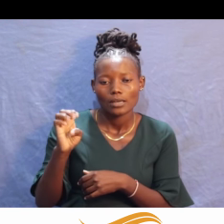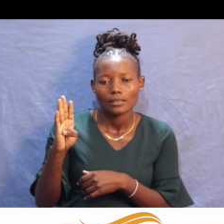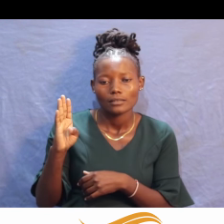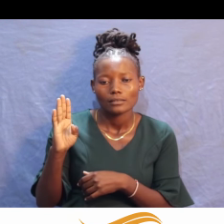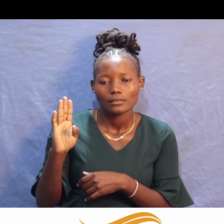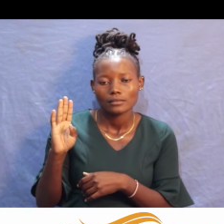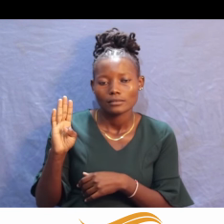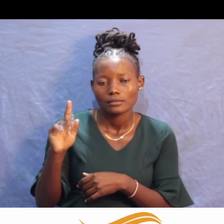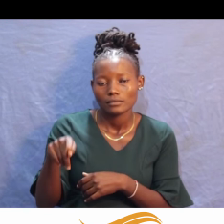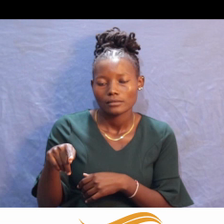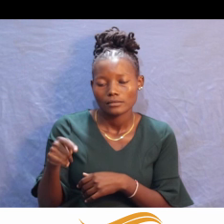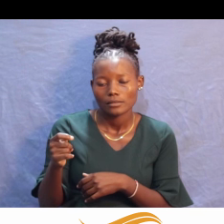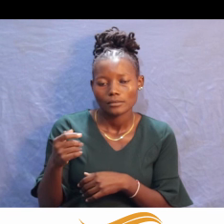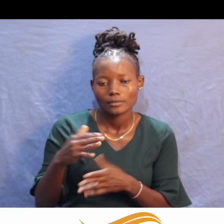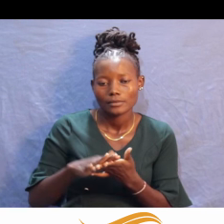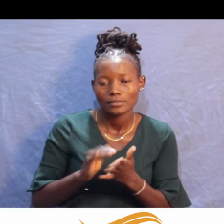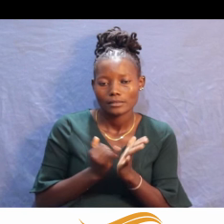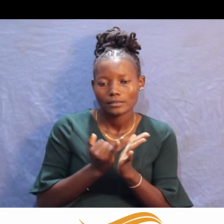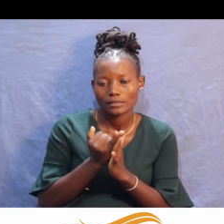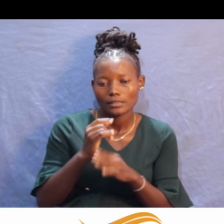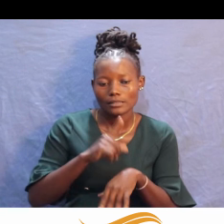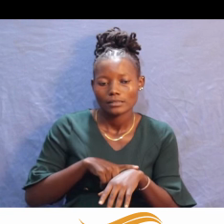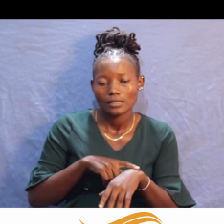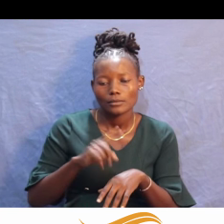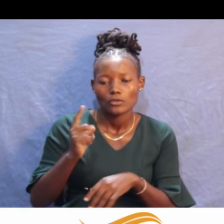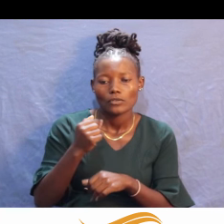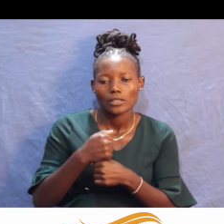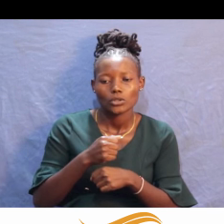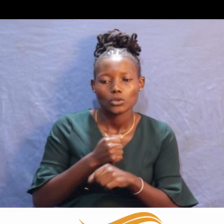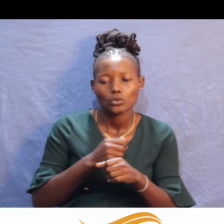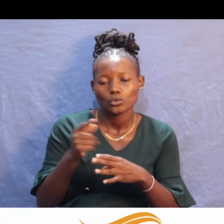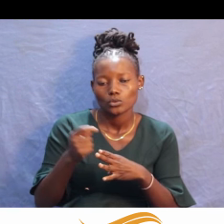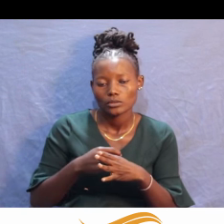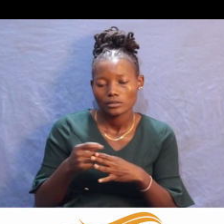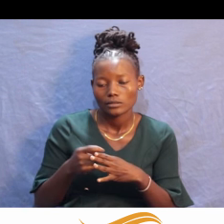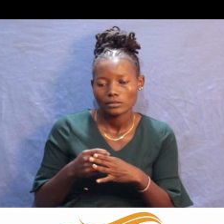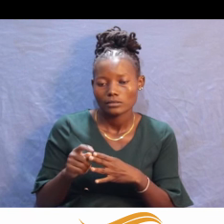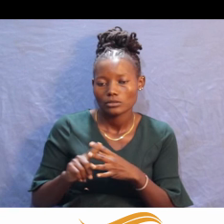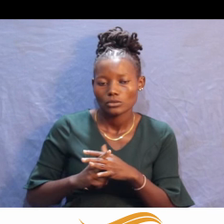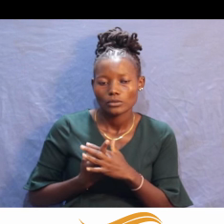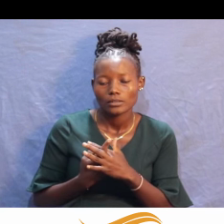increase. When you first start exercising, you will start burning